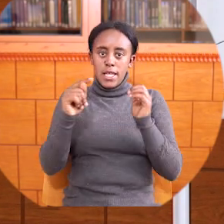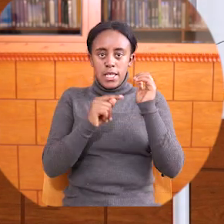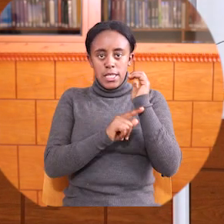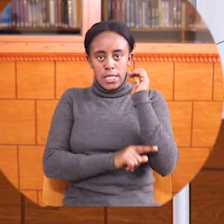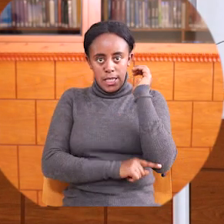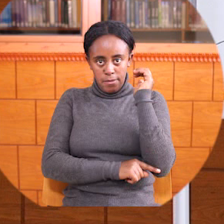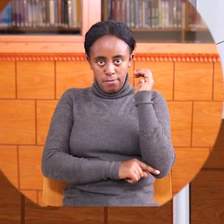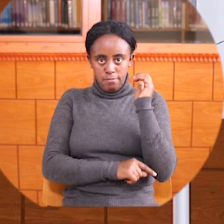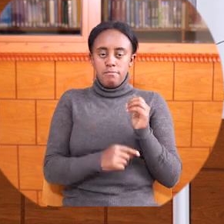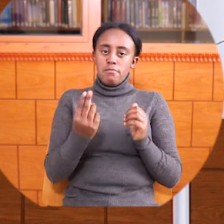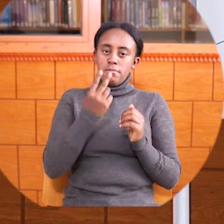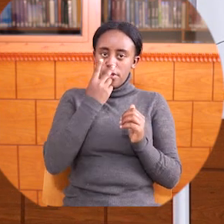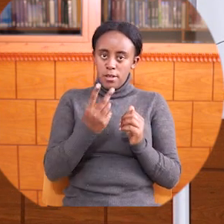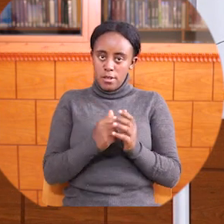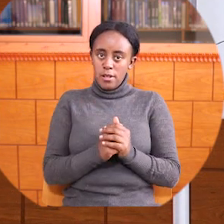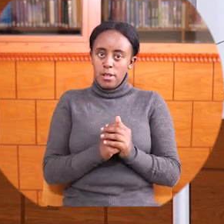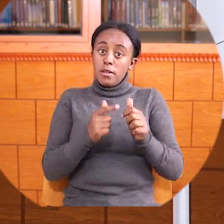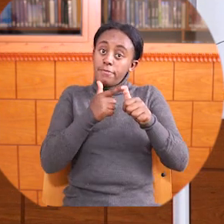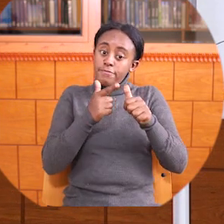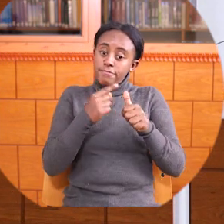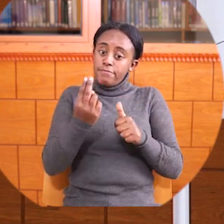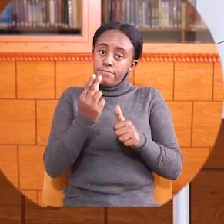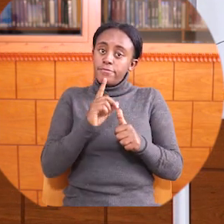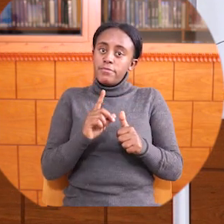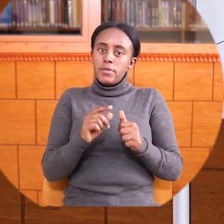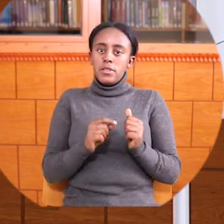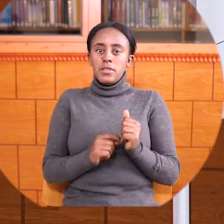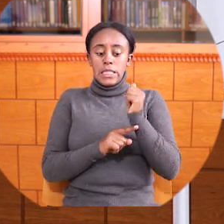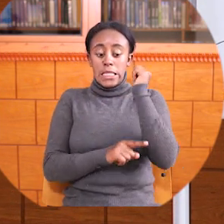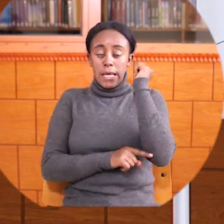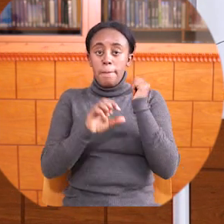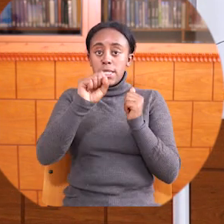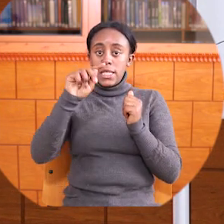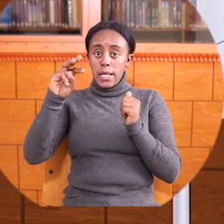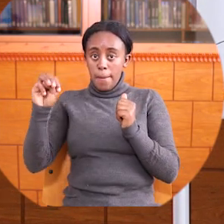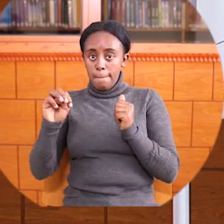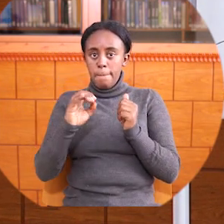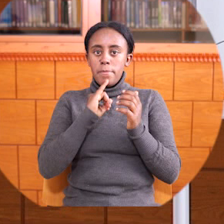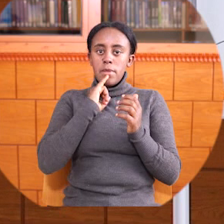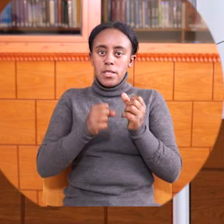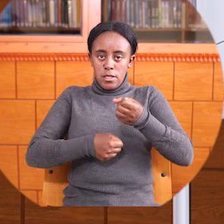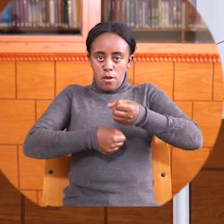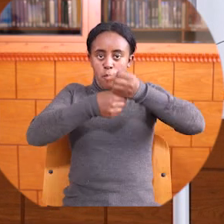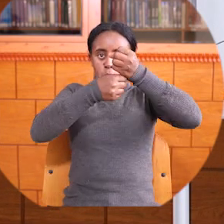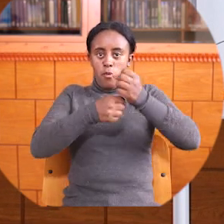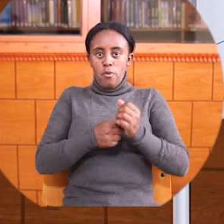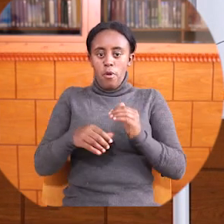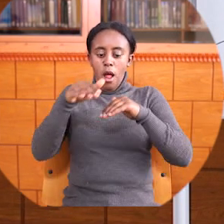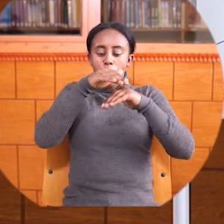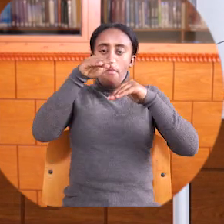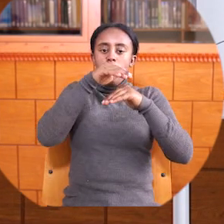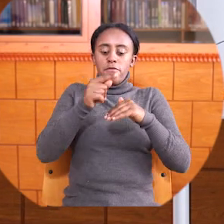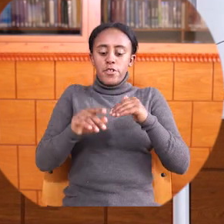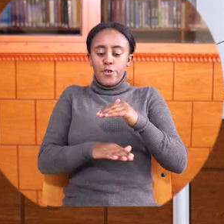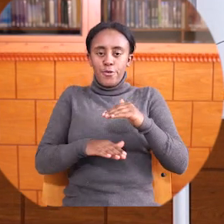the plant. The first one, stem is supporting the whole party of a plant above the